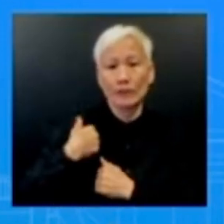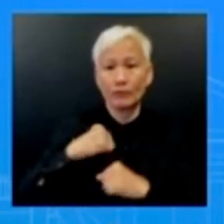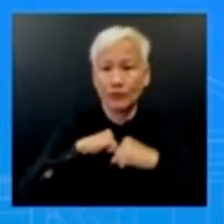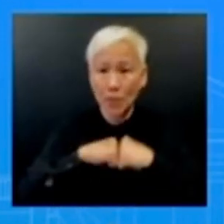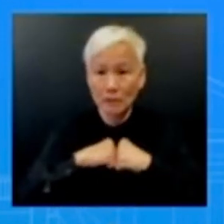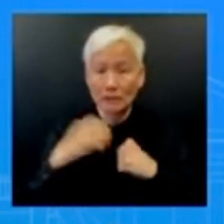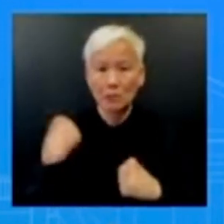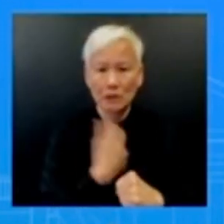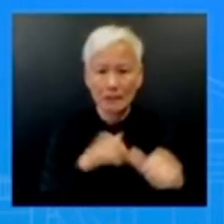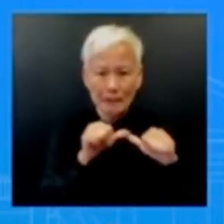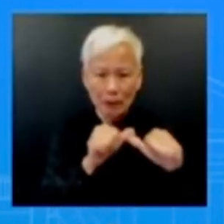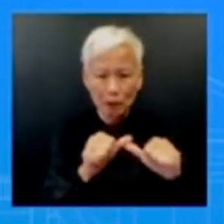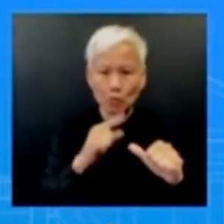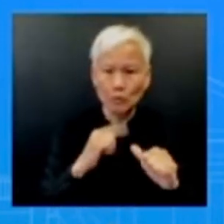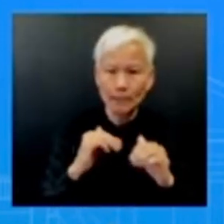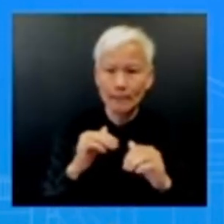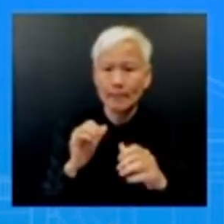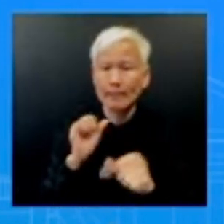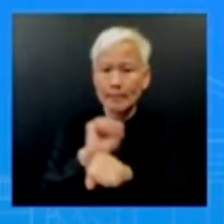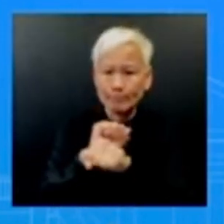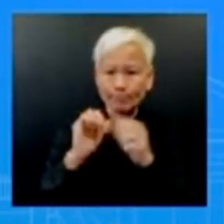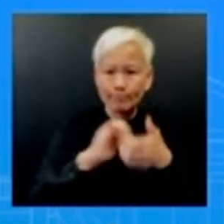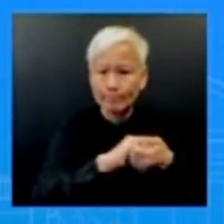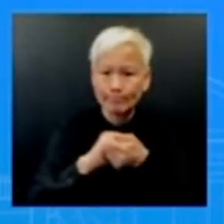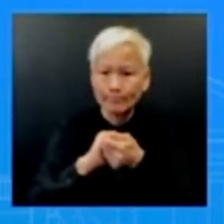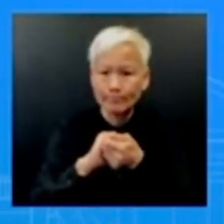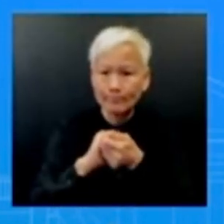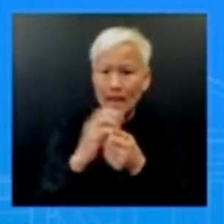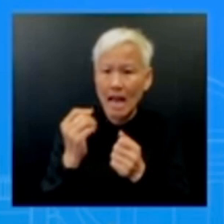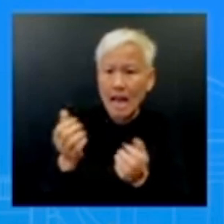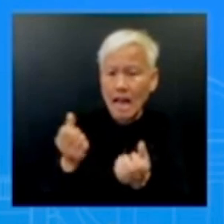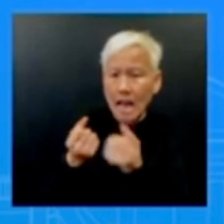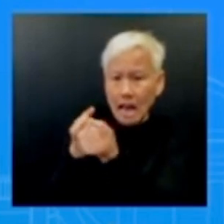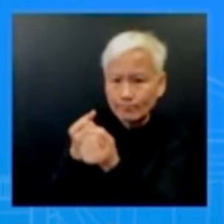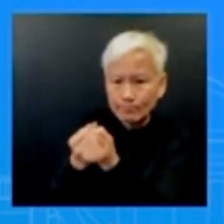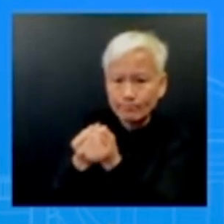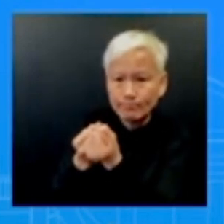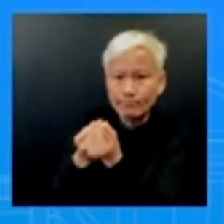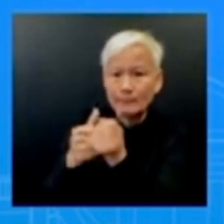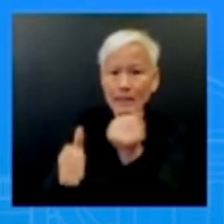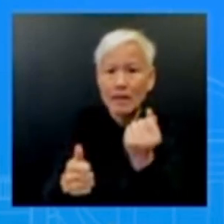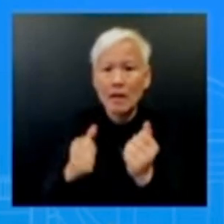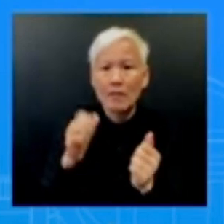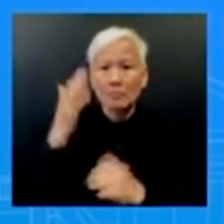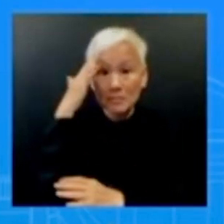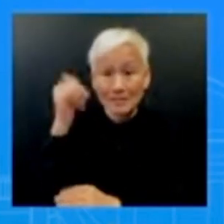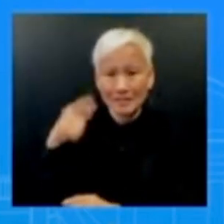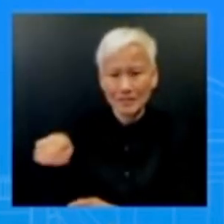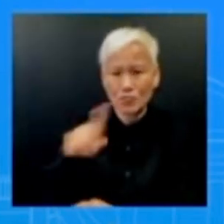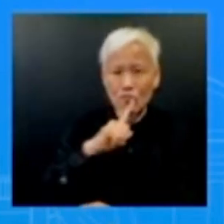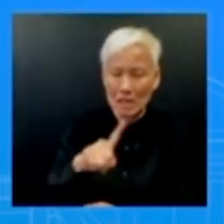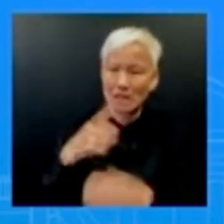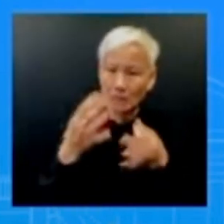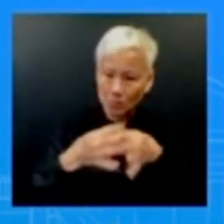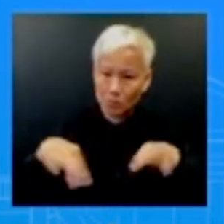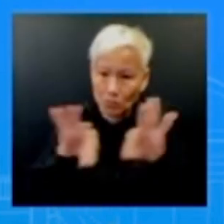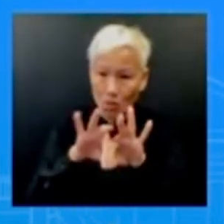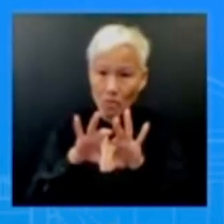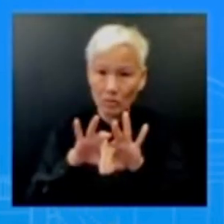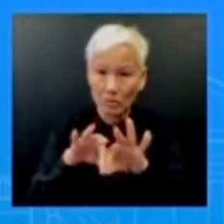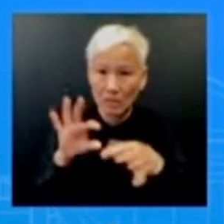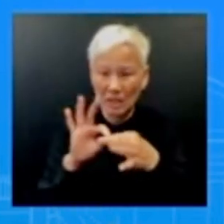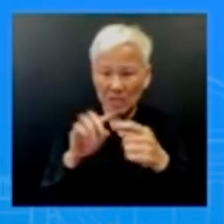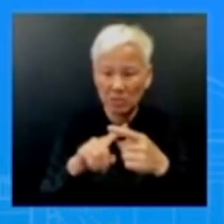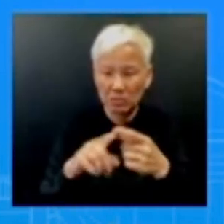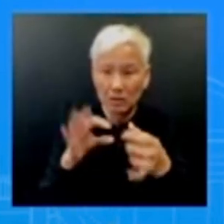an enable, advise, and assist role, because there's still a viable threat of ISIS there in Iraq and in Syria. And number two,